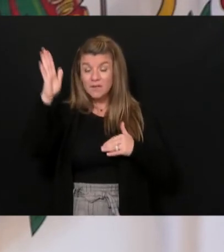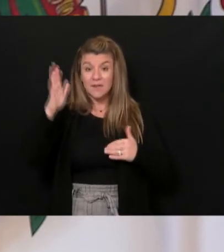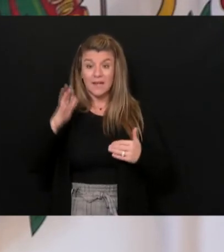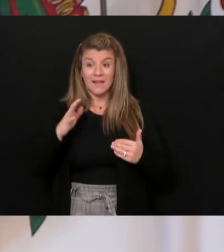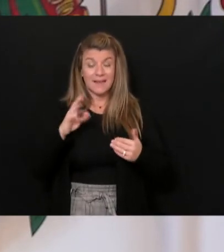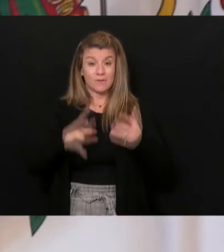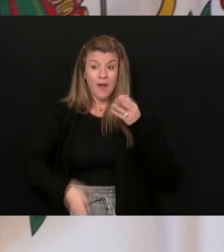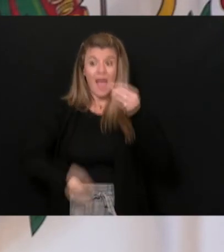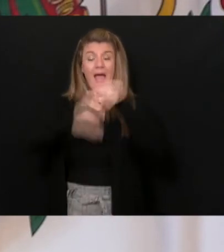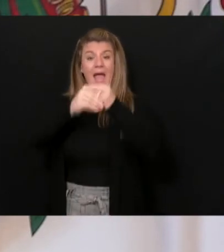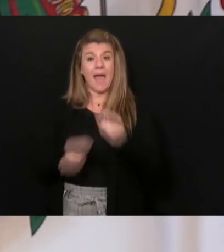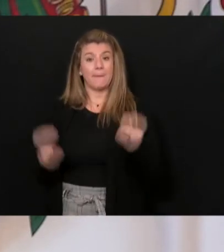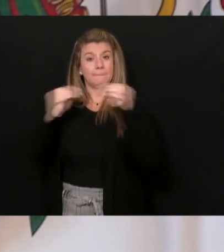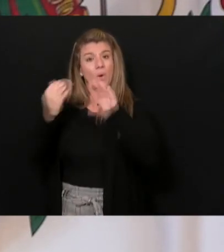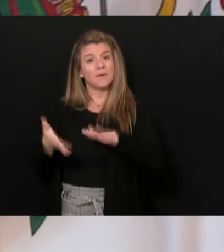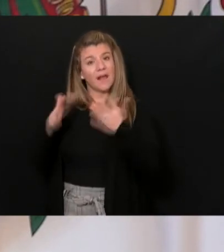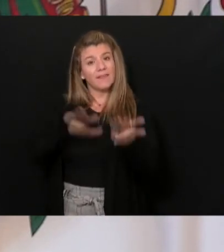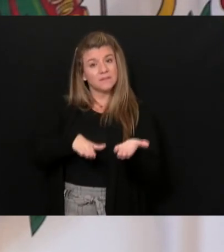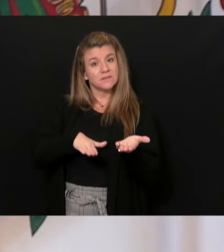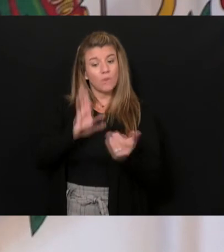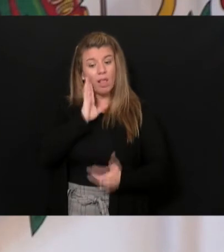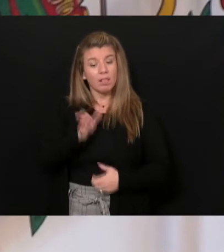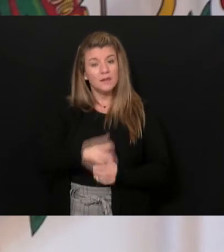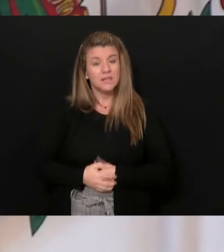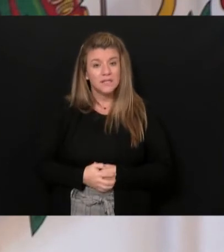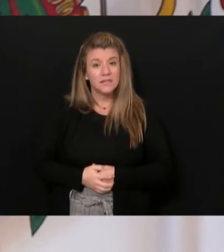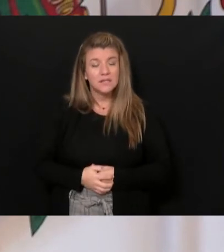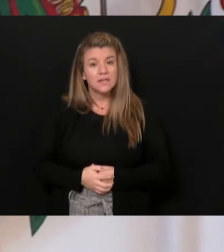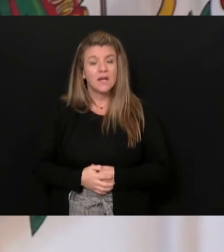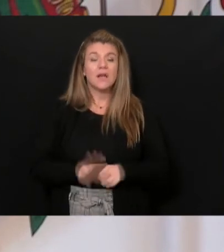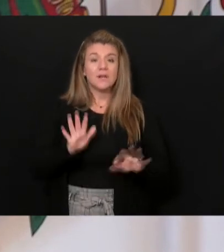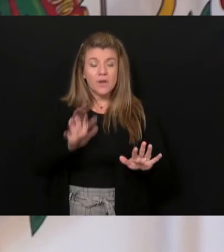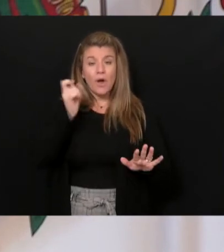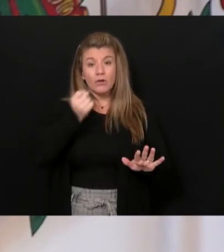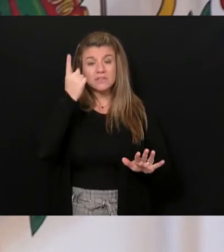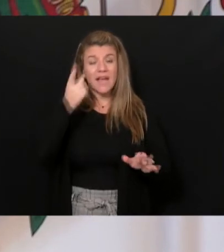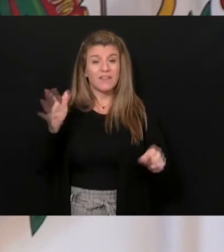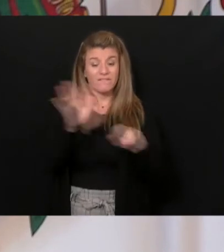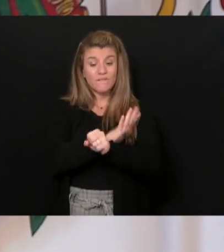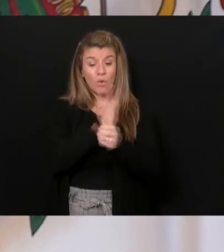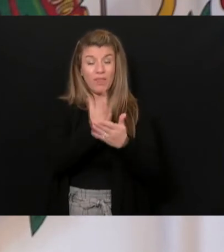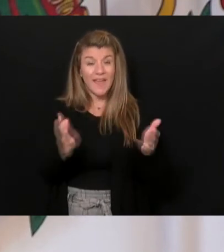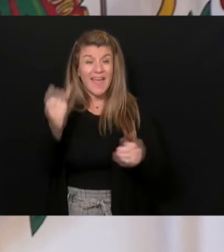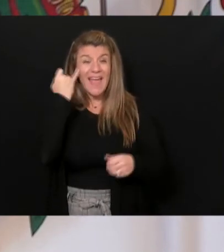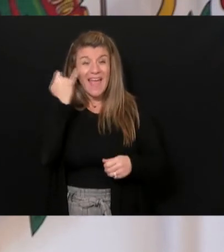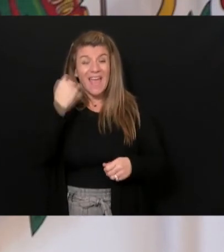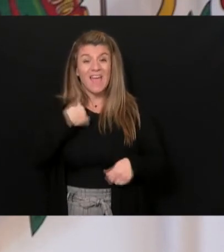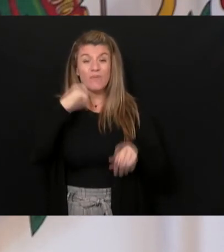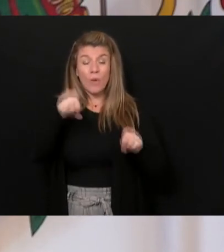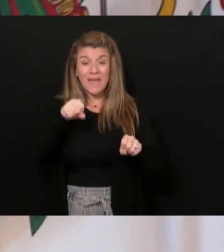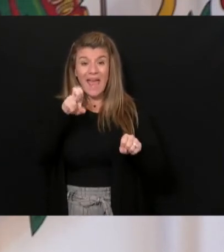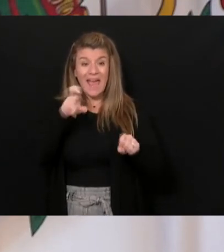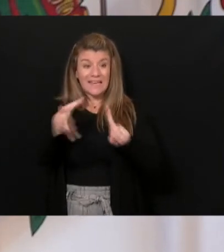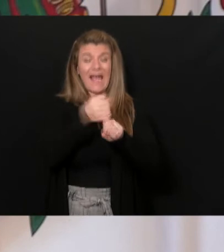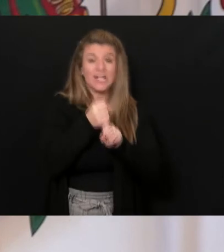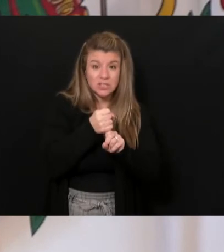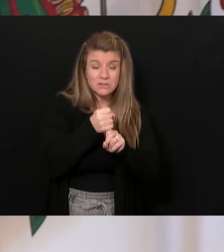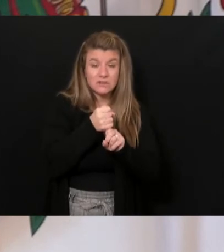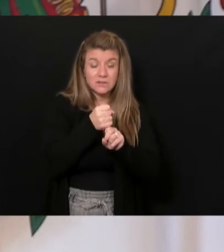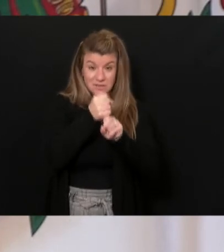die. Now, the bottom line to this whole thing is this: if we can catch this, if you're feeling